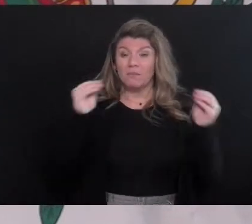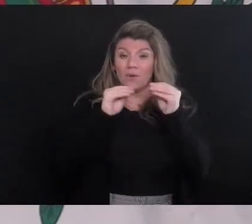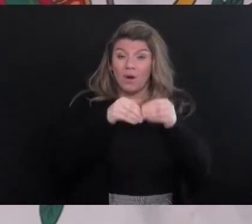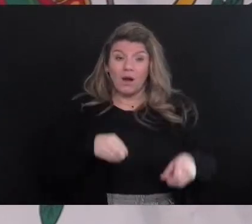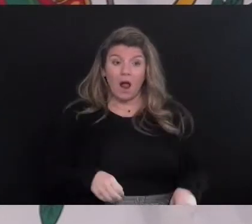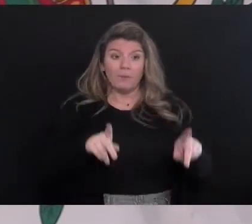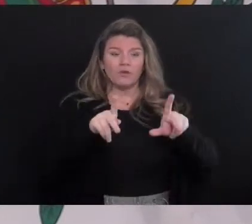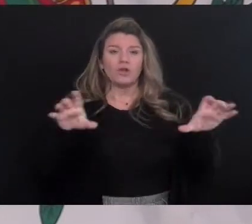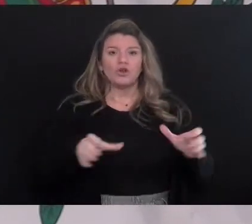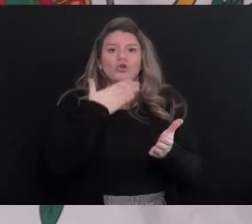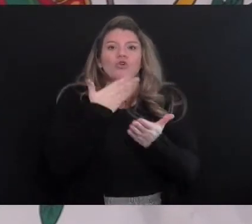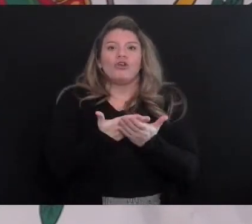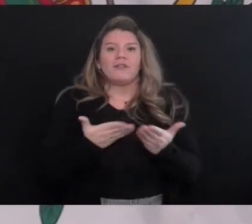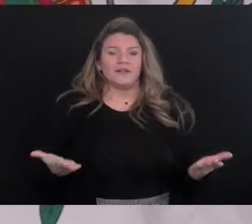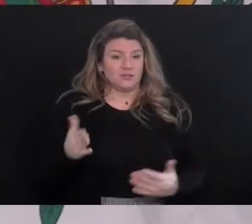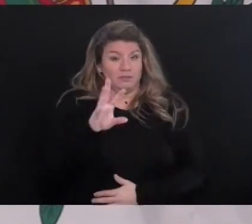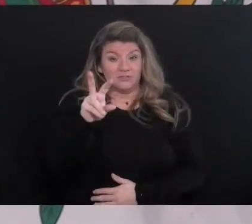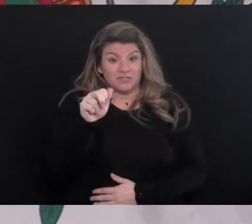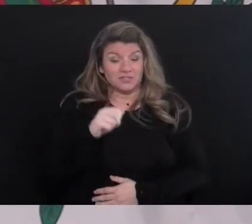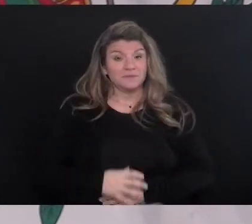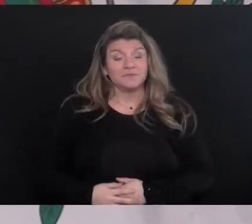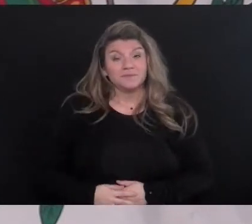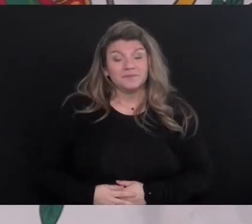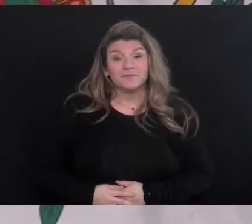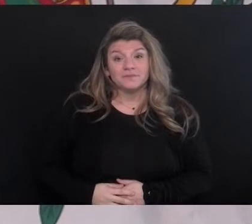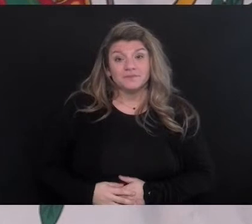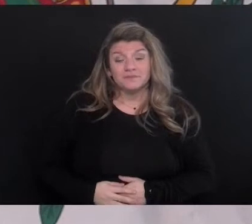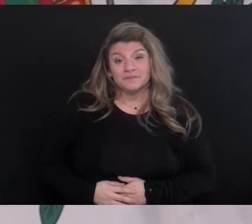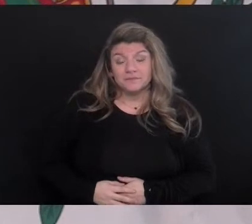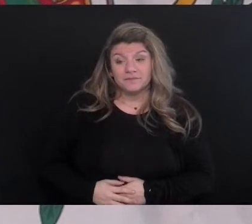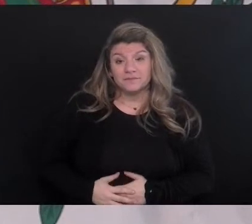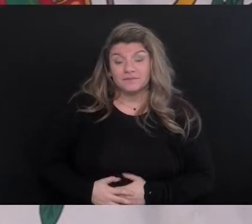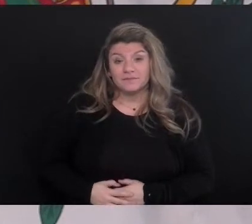goodness in West Virginia. West Virginia,